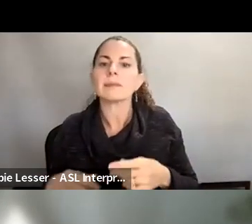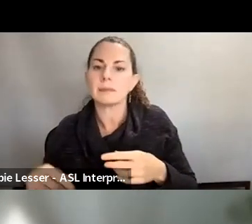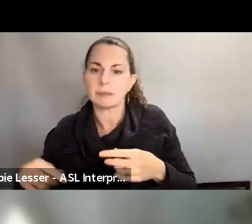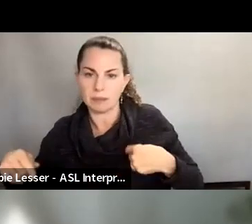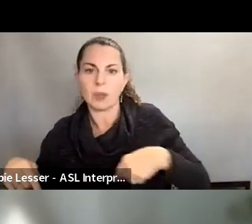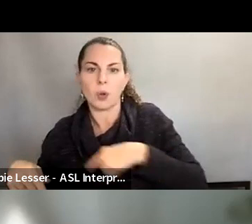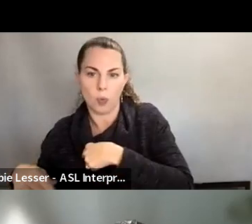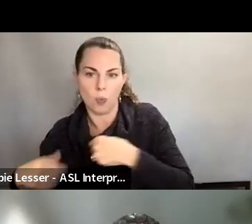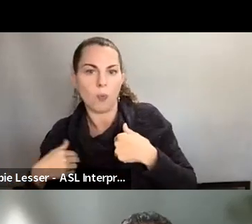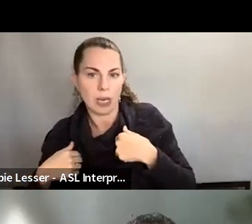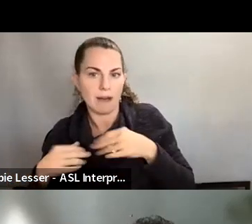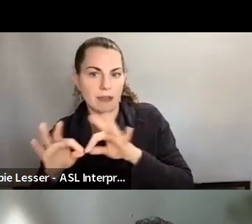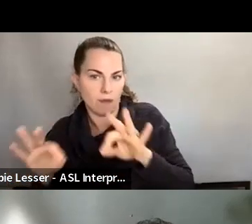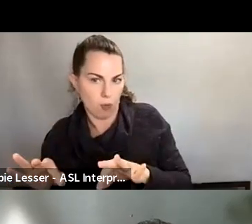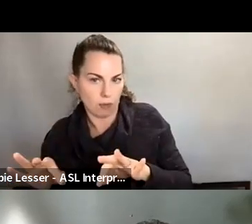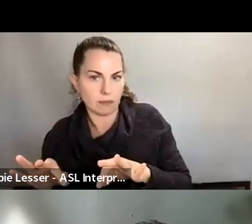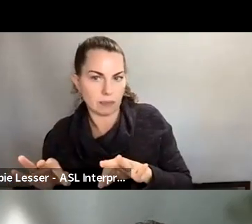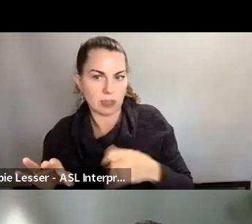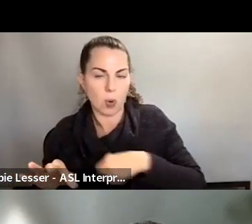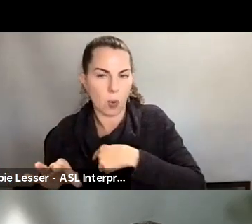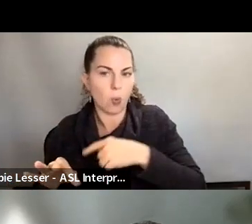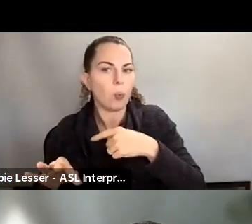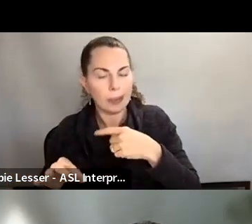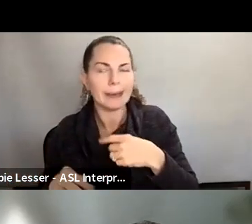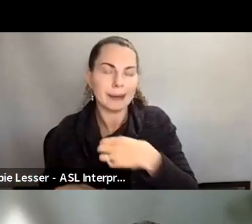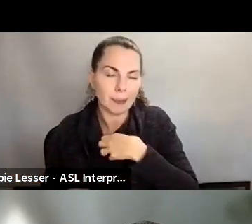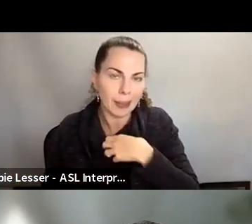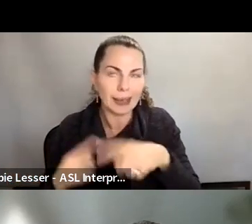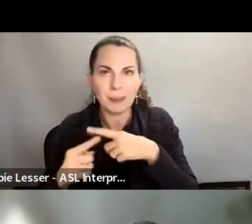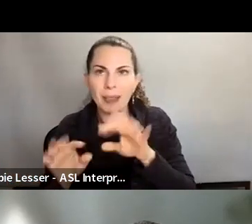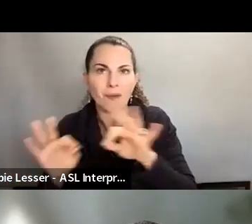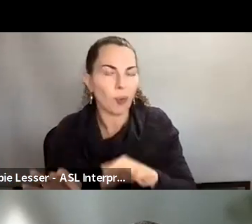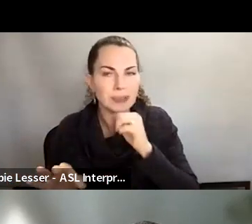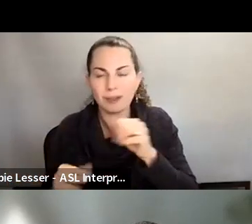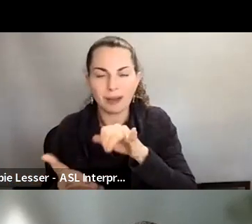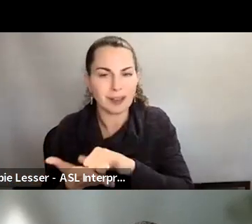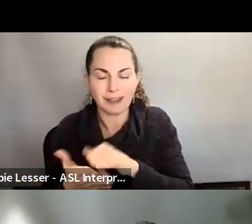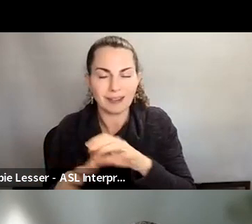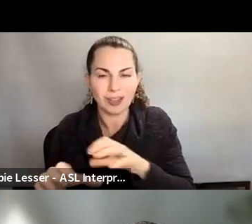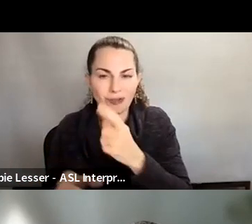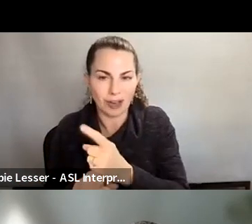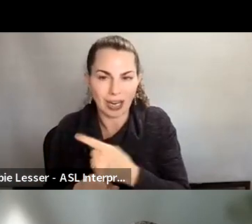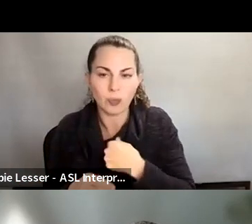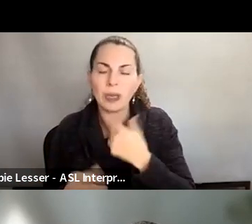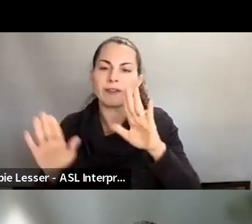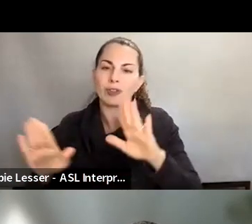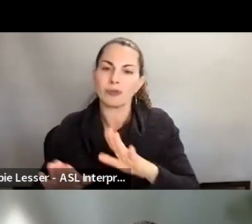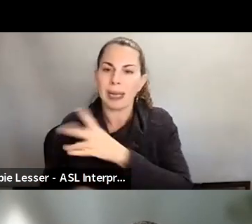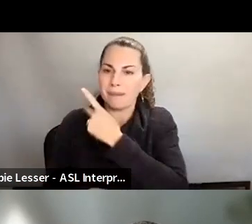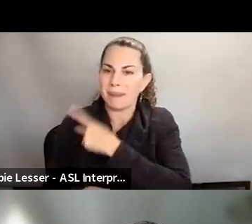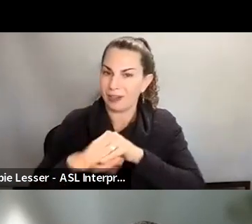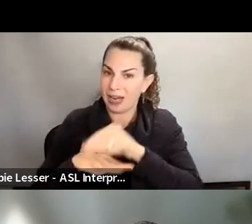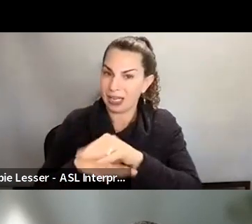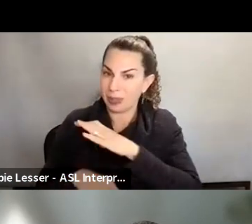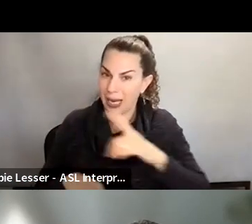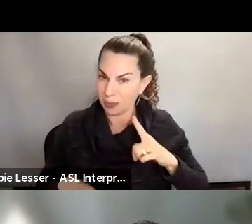forms and we know where to follow up to get the forms, and we complain about the forms that are not done right, we have a really great patient advisory council that tells us like, this is not